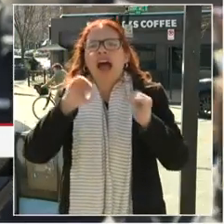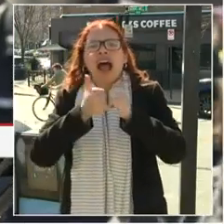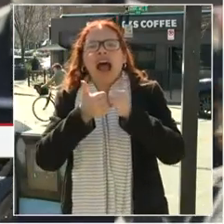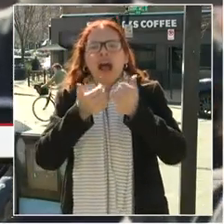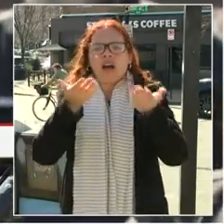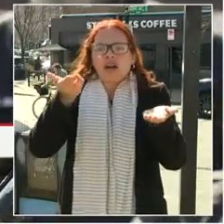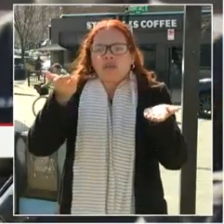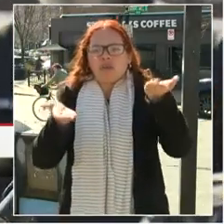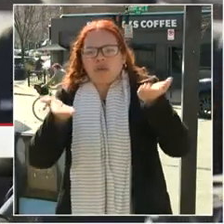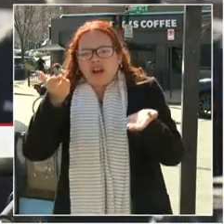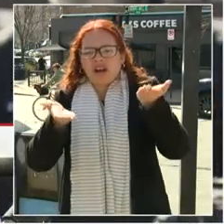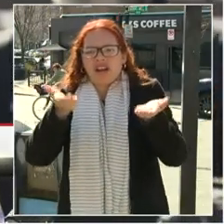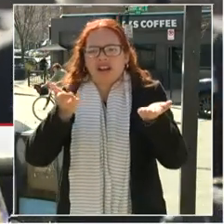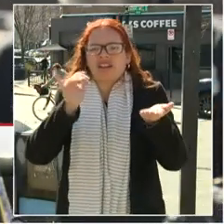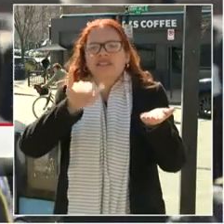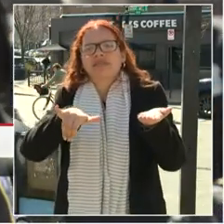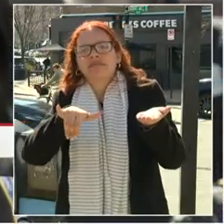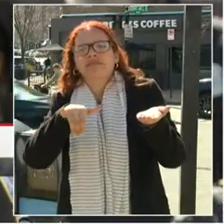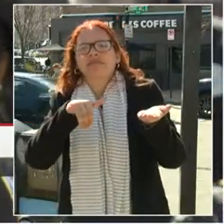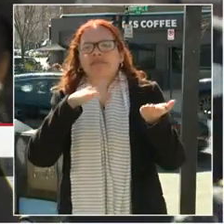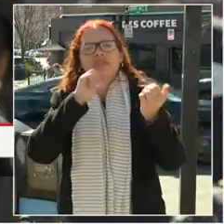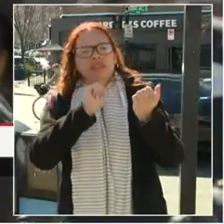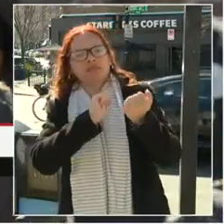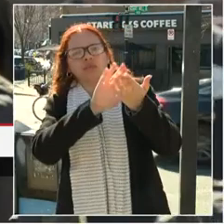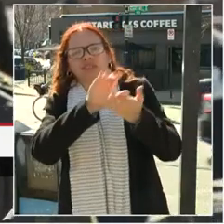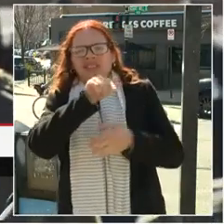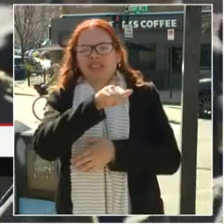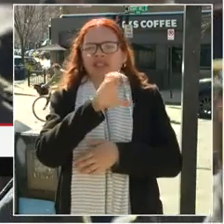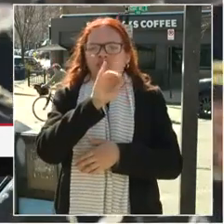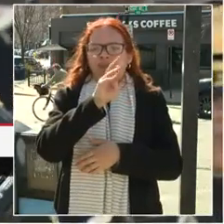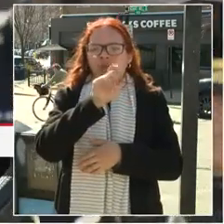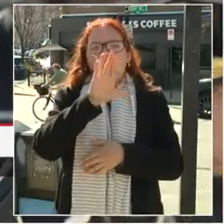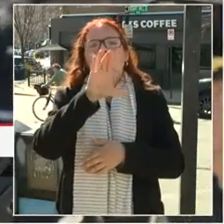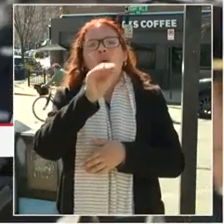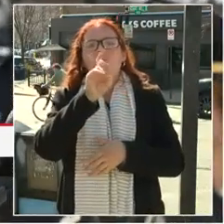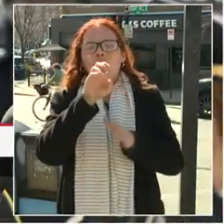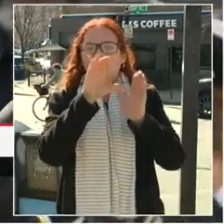or change the approach to criminal code reform going forward?